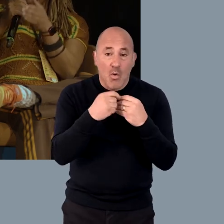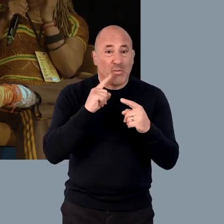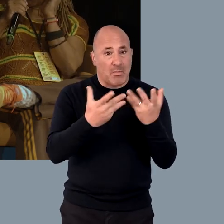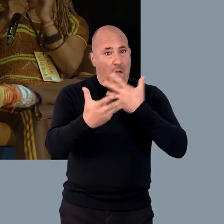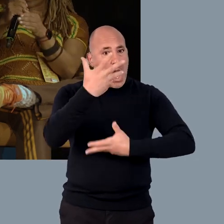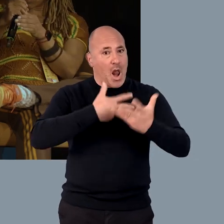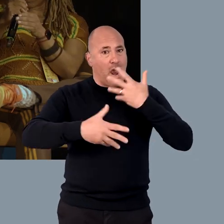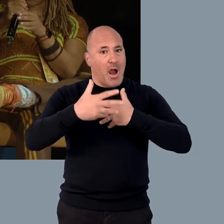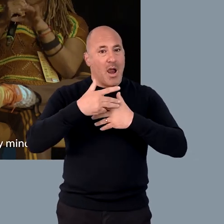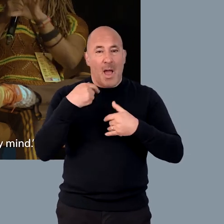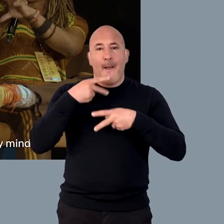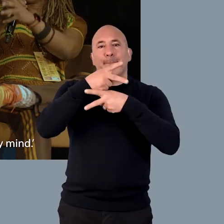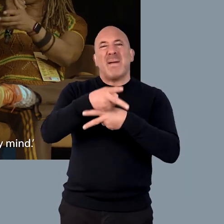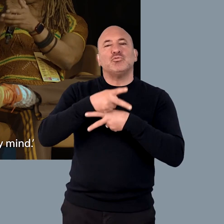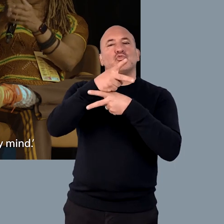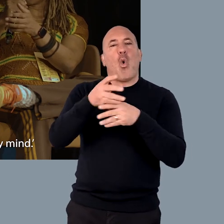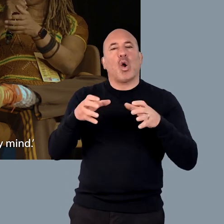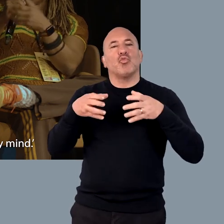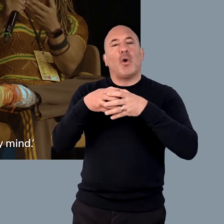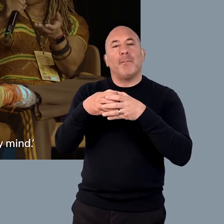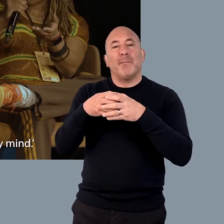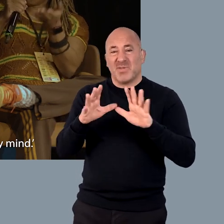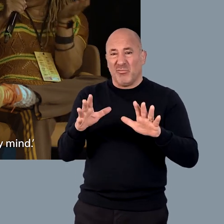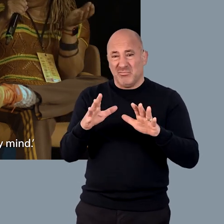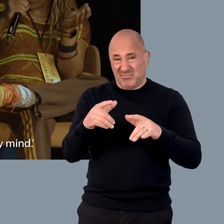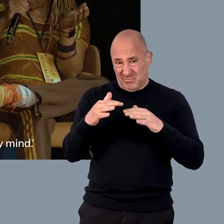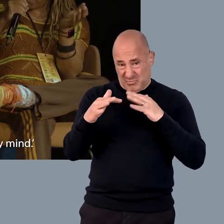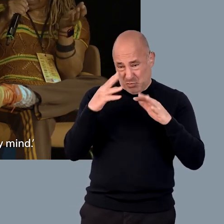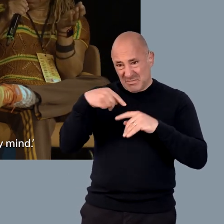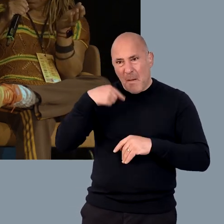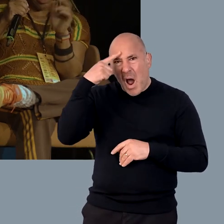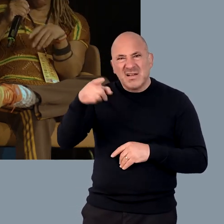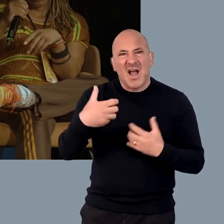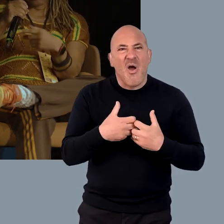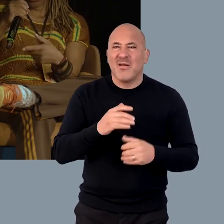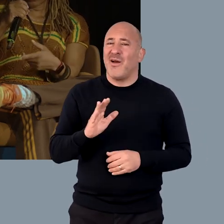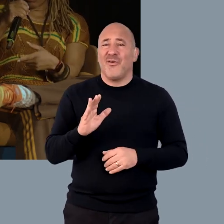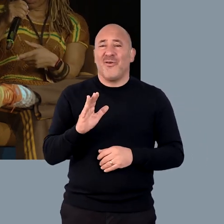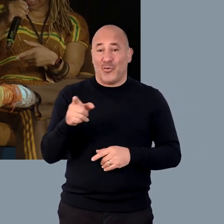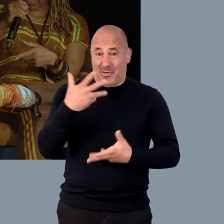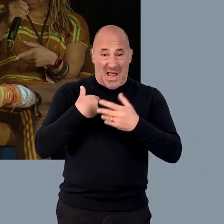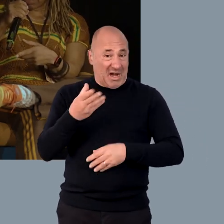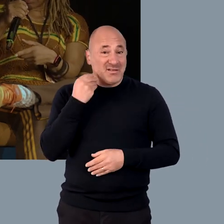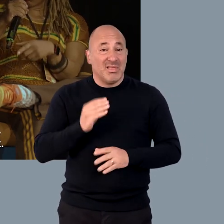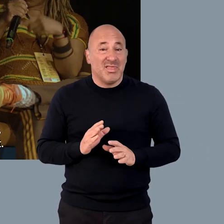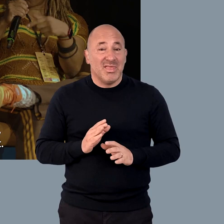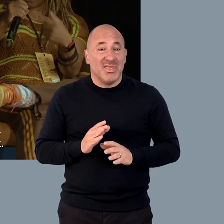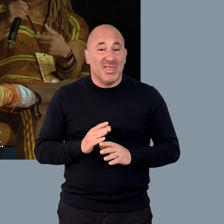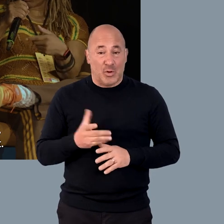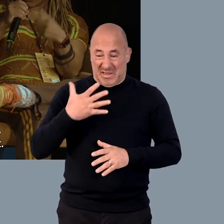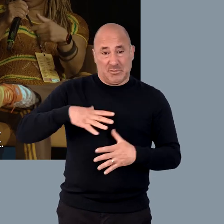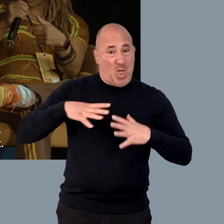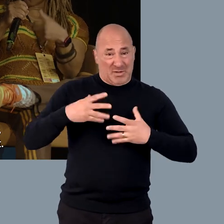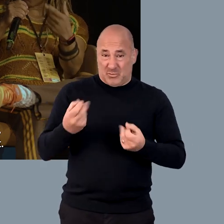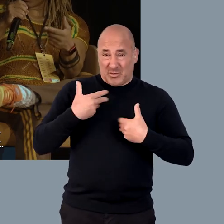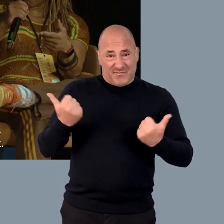listen they always tell you so when i do mentorship groups and they go you read my mind i say no i listened to what you said you told me